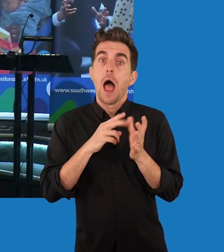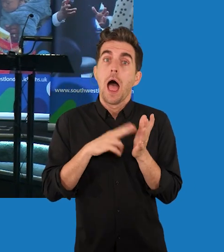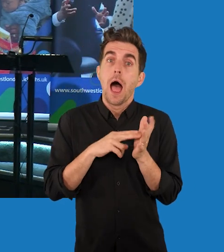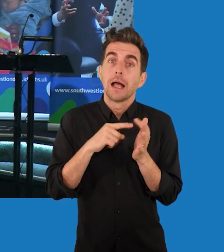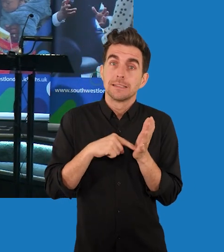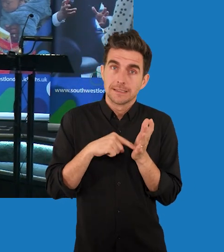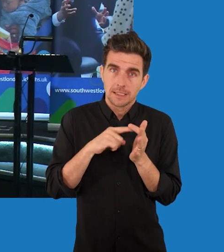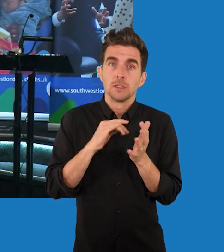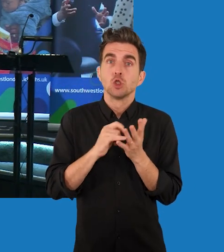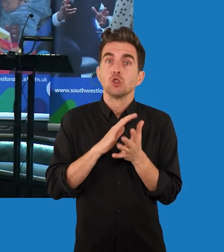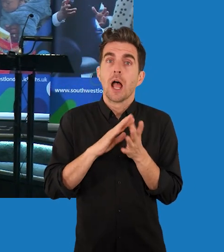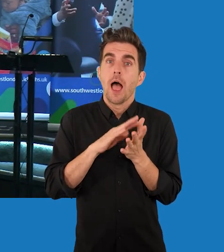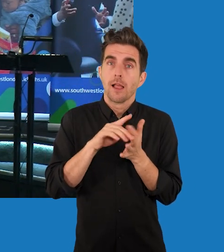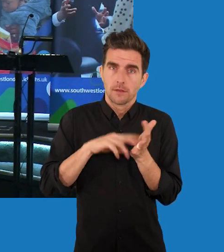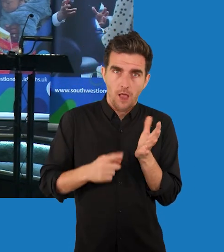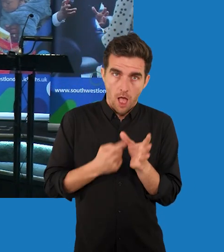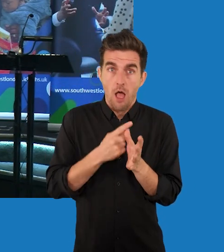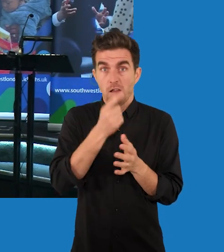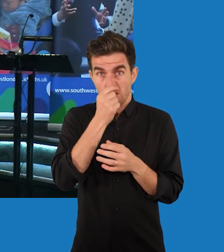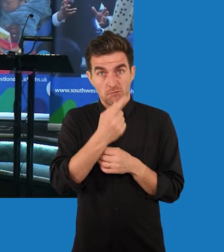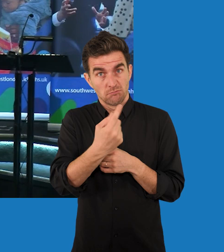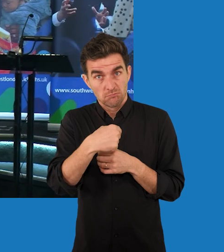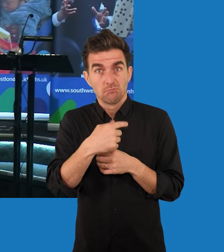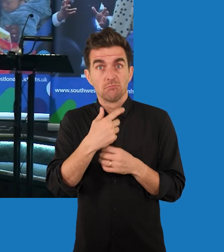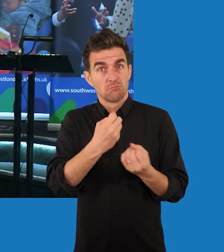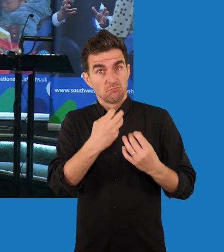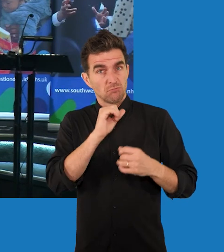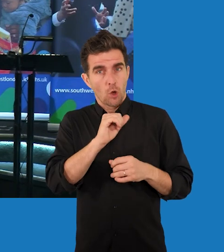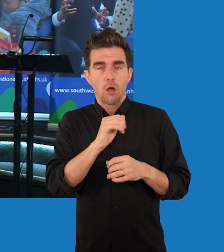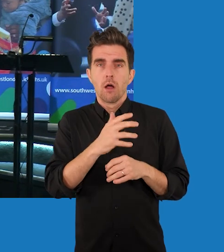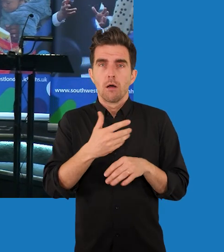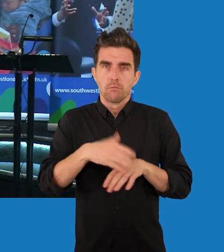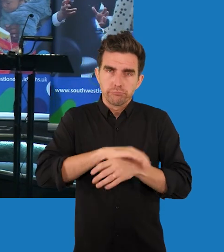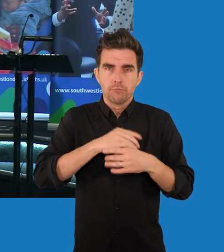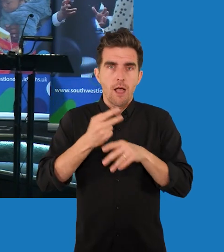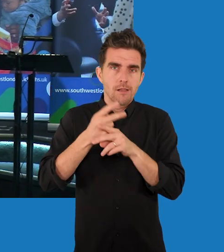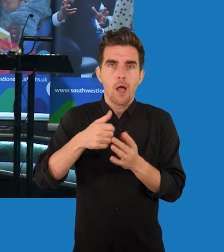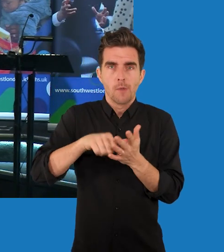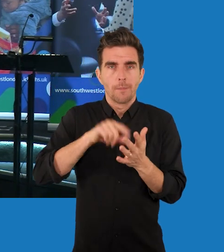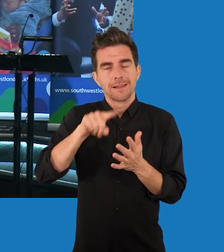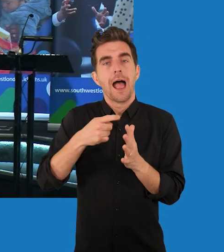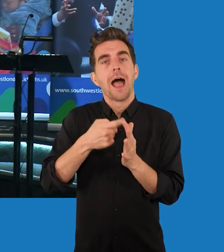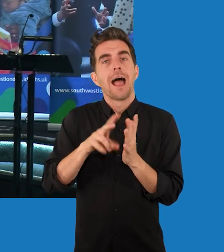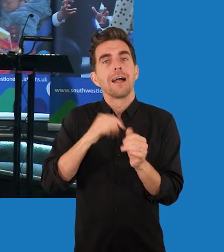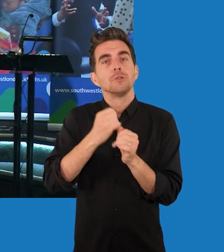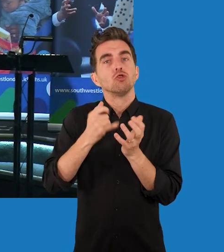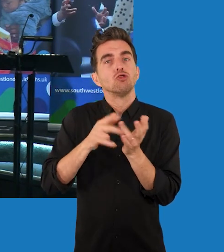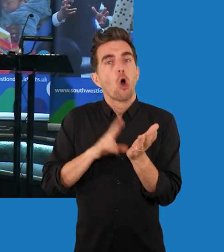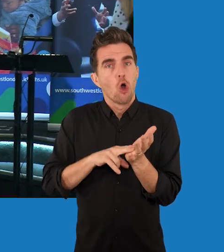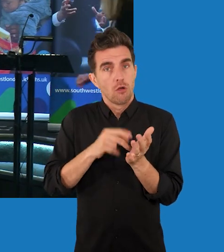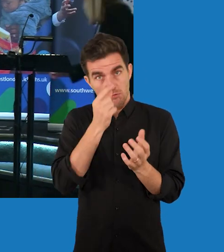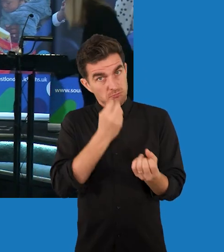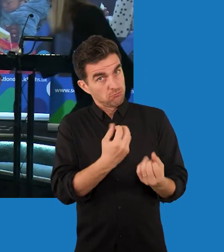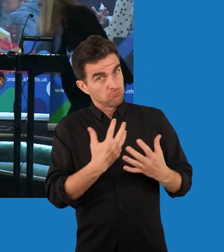I ask Annette and Shahina to come and join us up here to tell us about the proactive